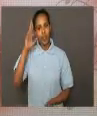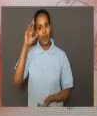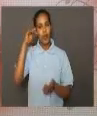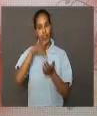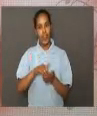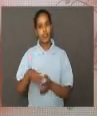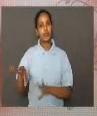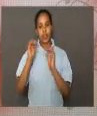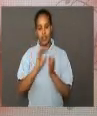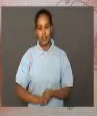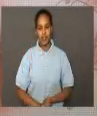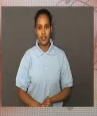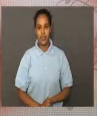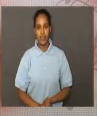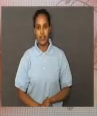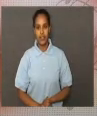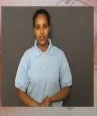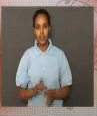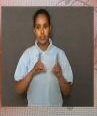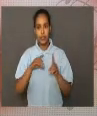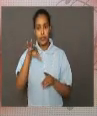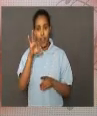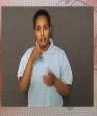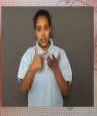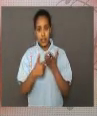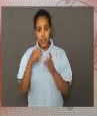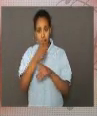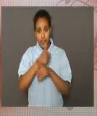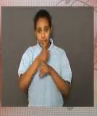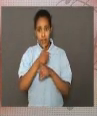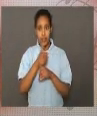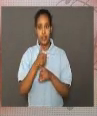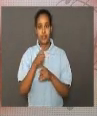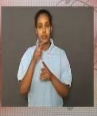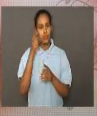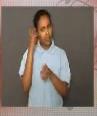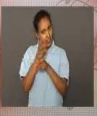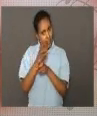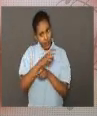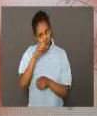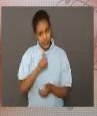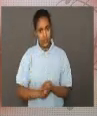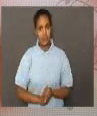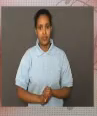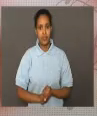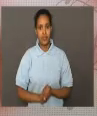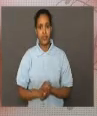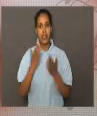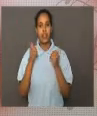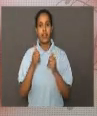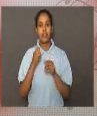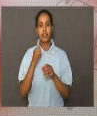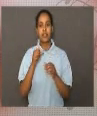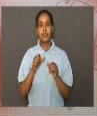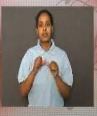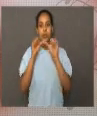Hello again, students. Did you find this activity to be difficult? Let us